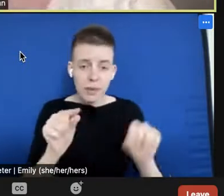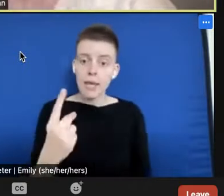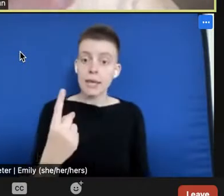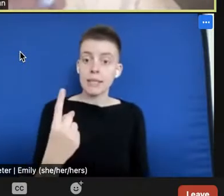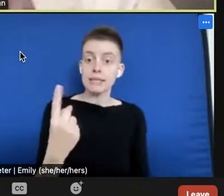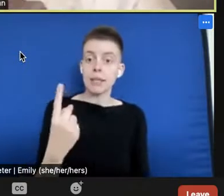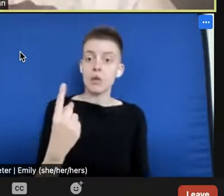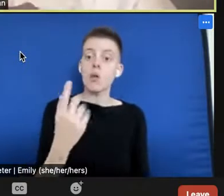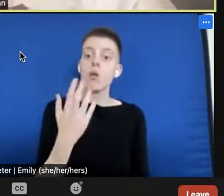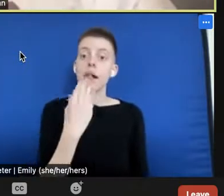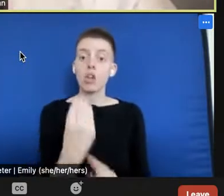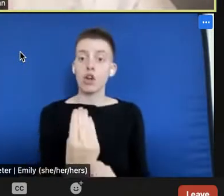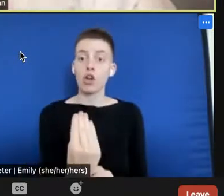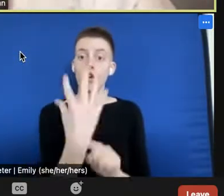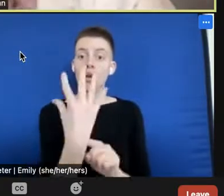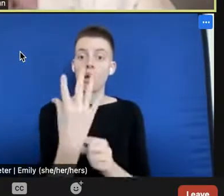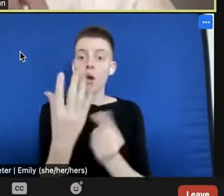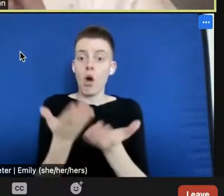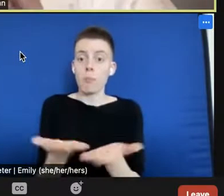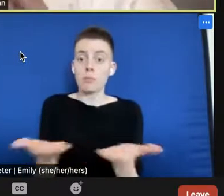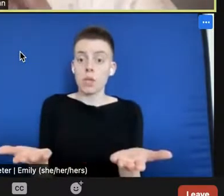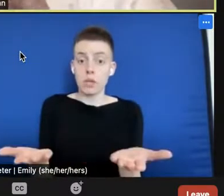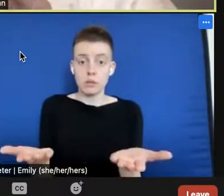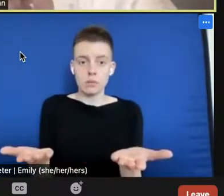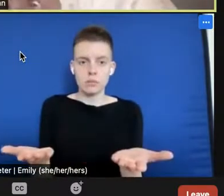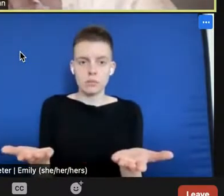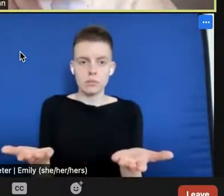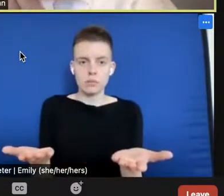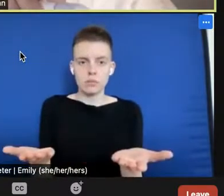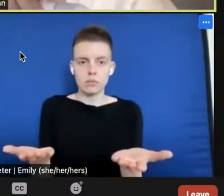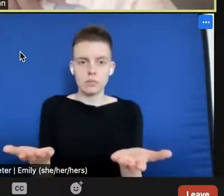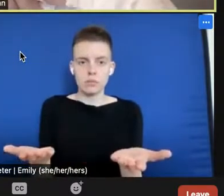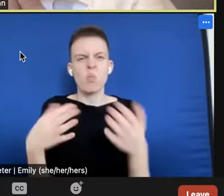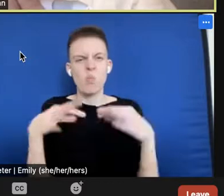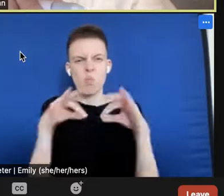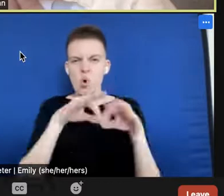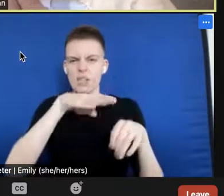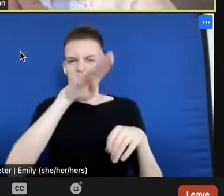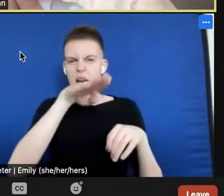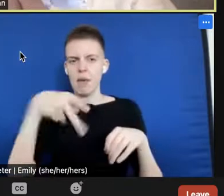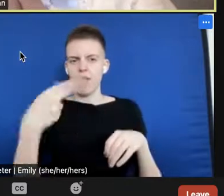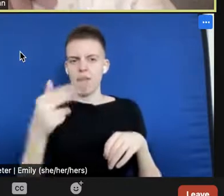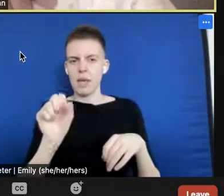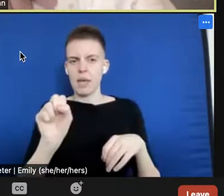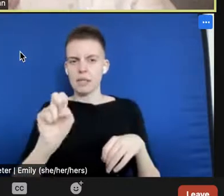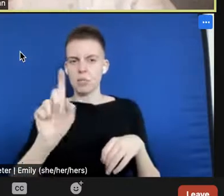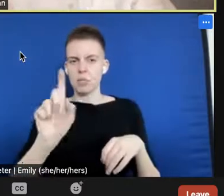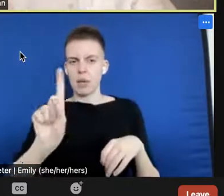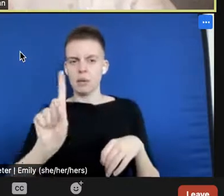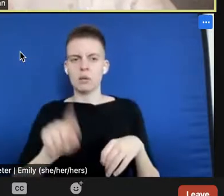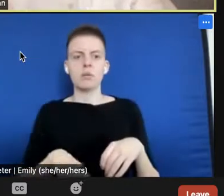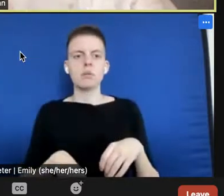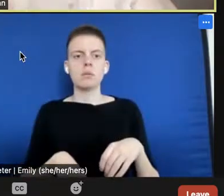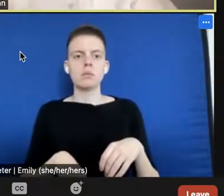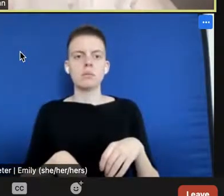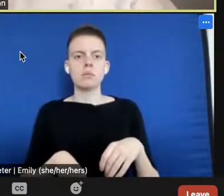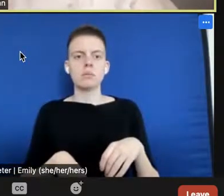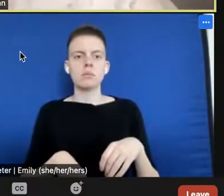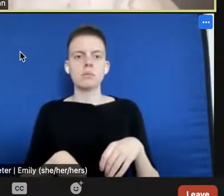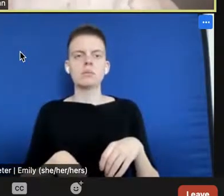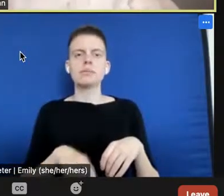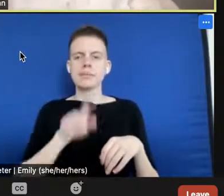child, and it's important that we look at the top line. We want to check each form of learning,